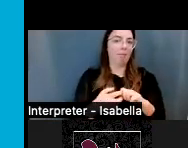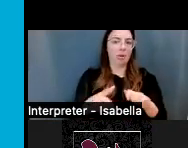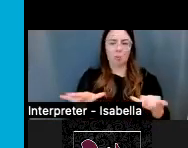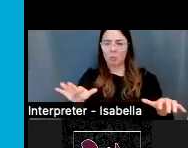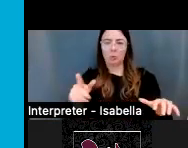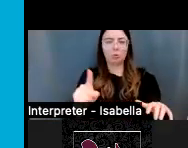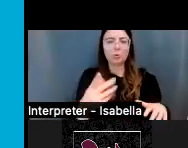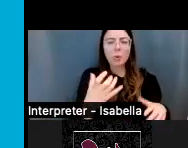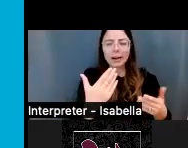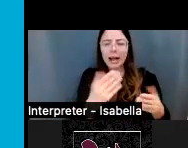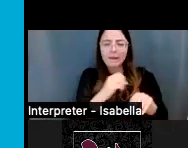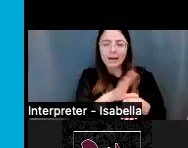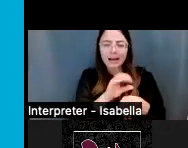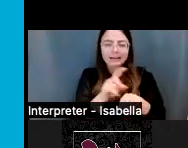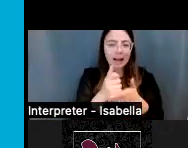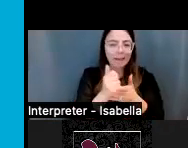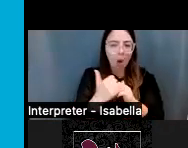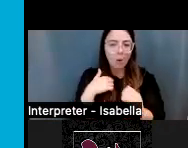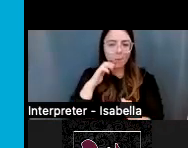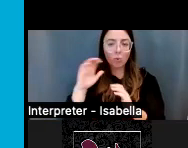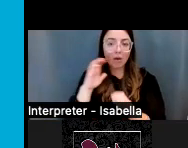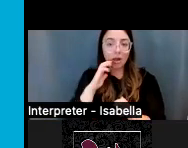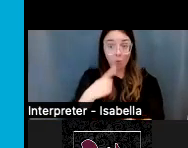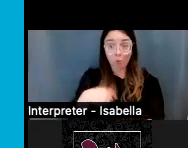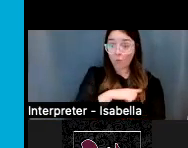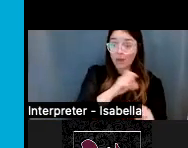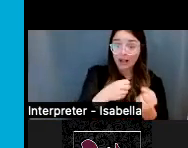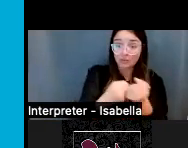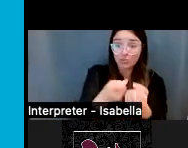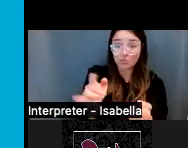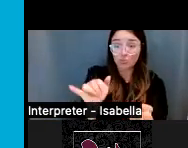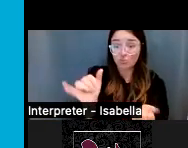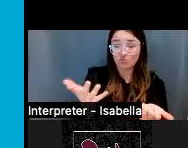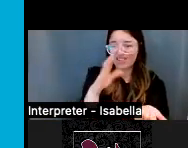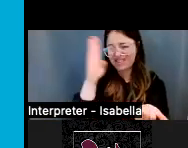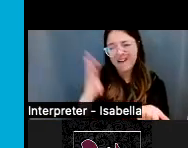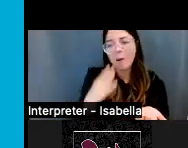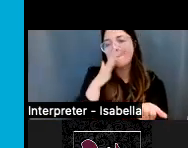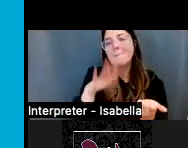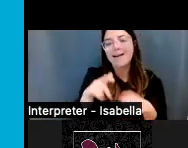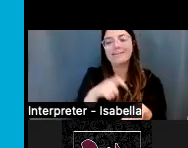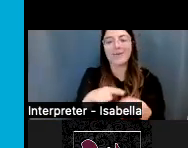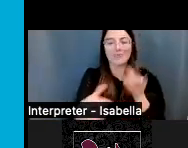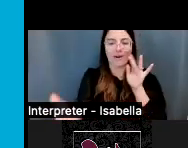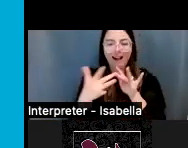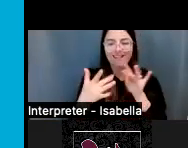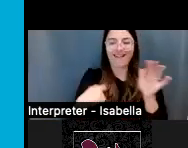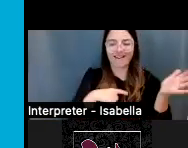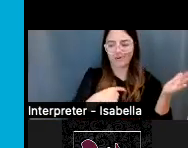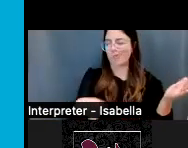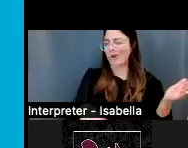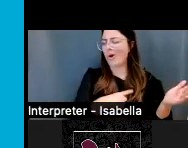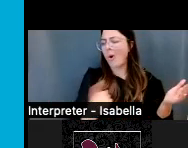on communicating, that sort of thing, that's all things we can help with. So there is never a wrong time to contact us. We are always there to talk